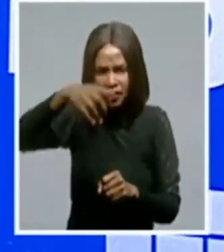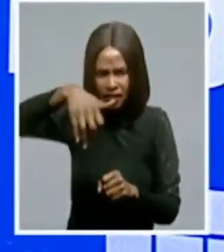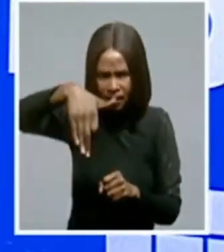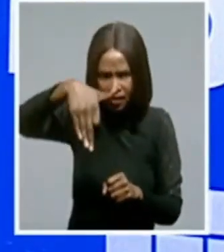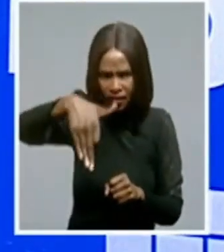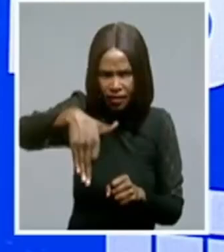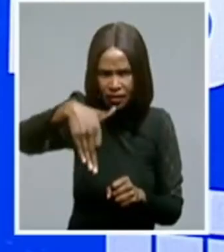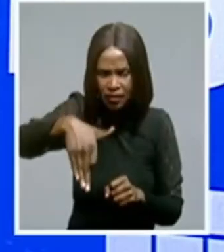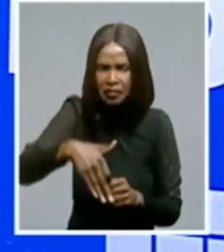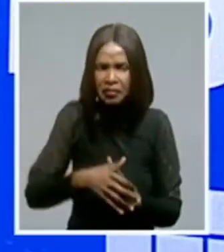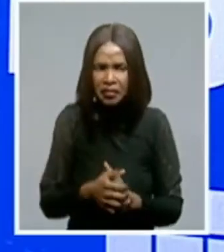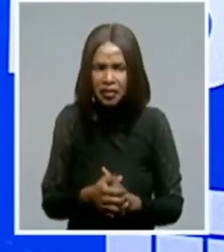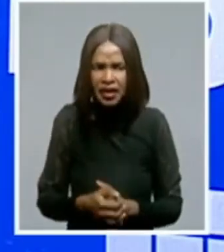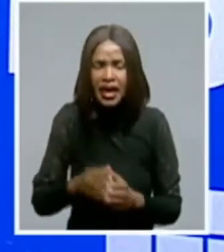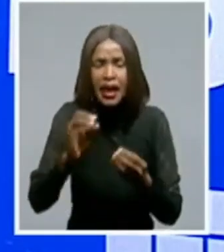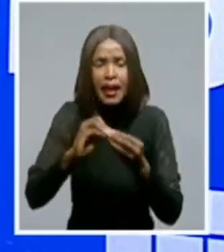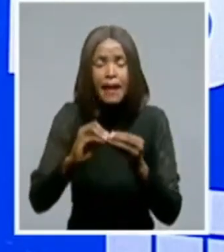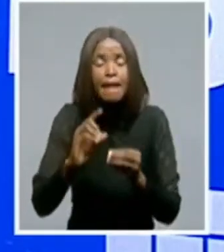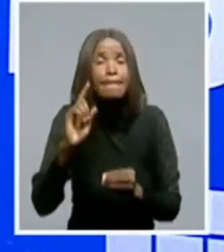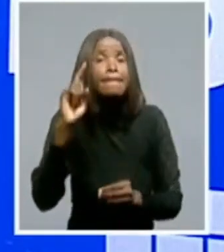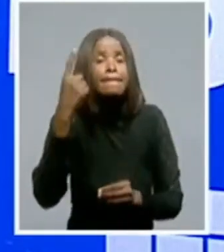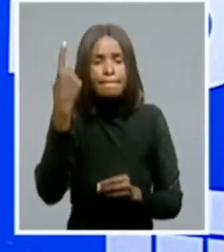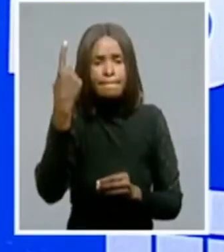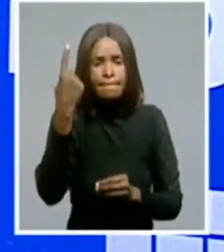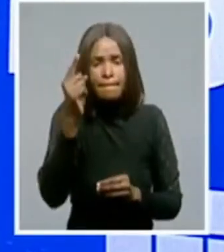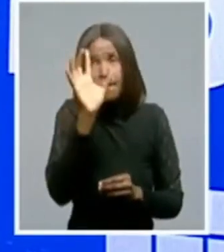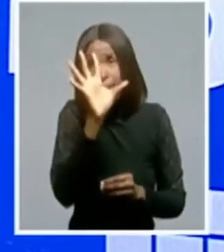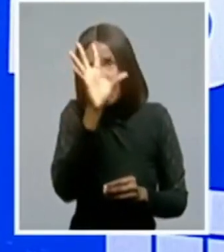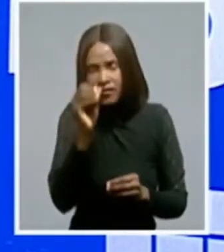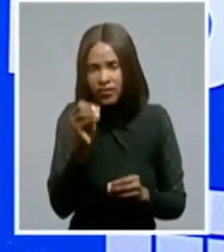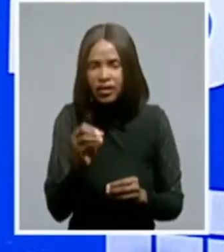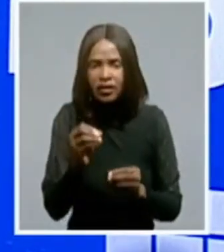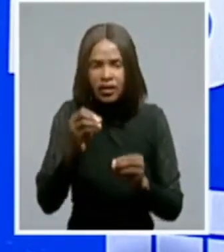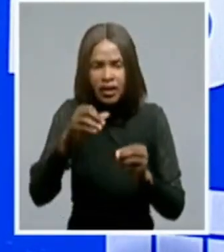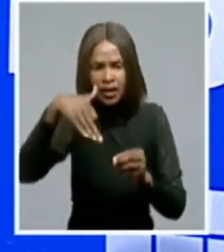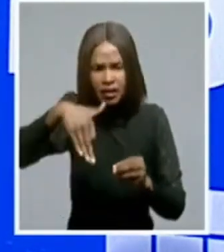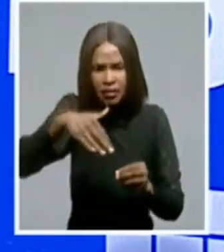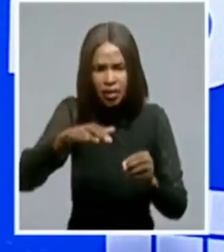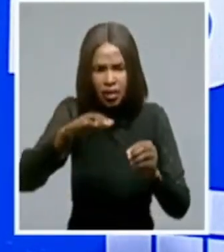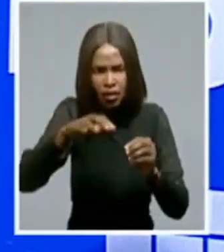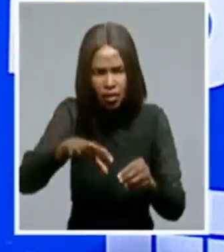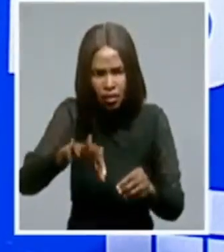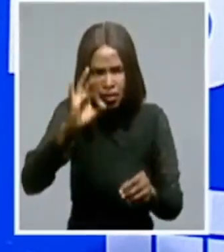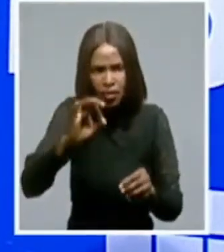Index, where Namibia has been ranked as first in Africa and second in the world.